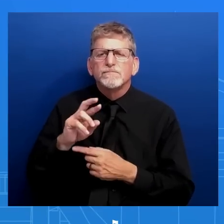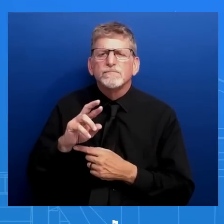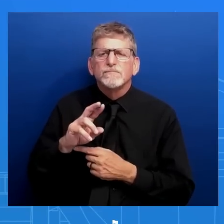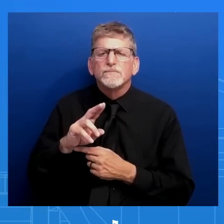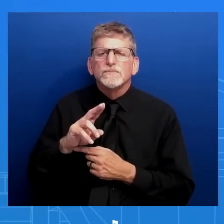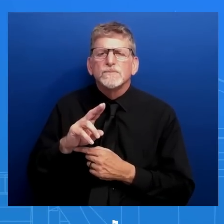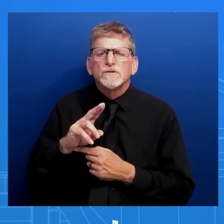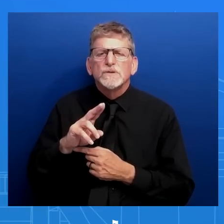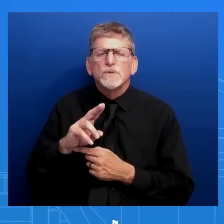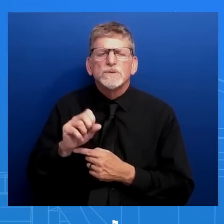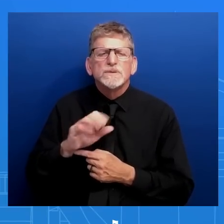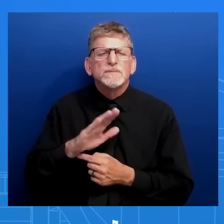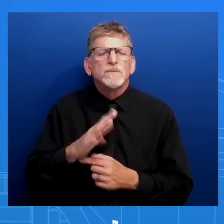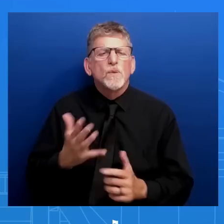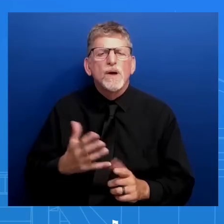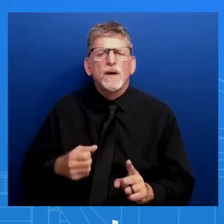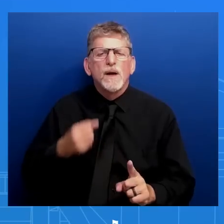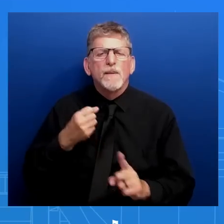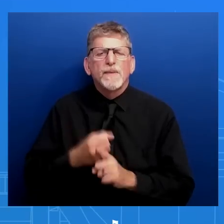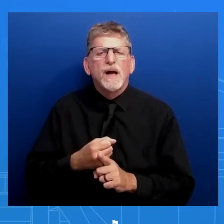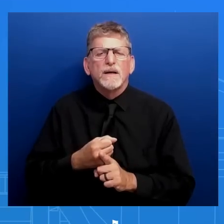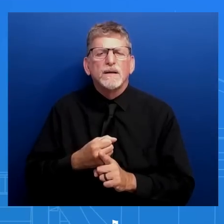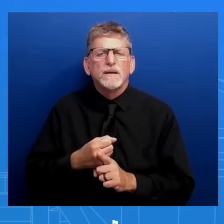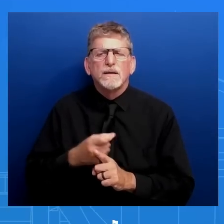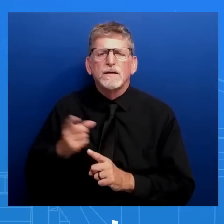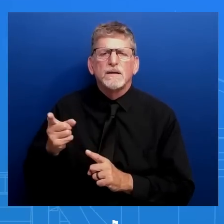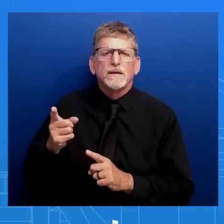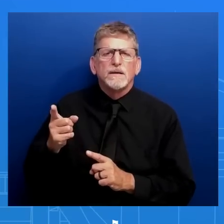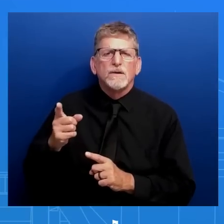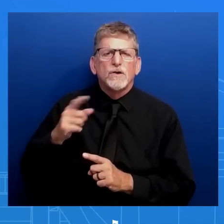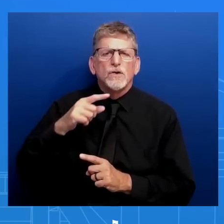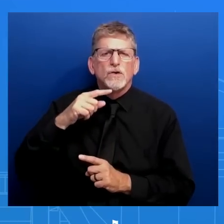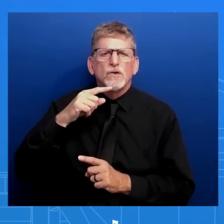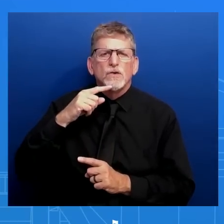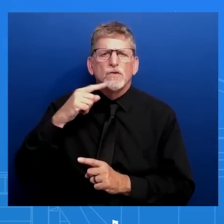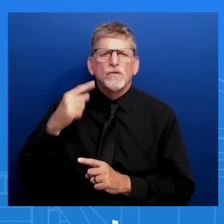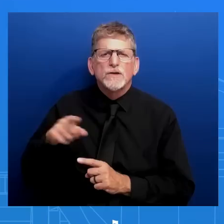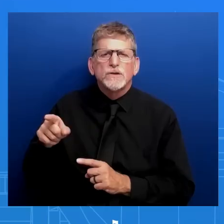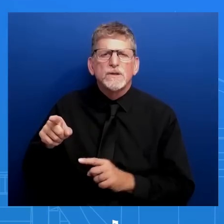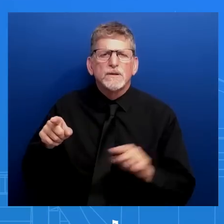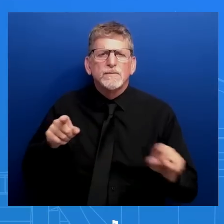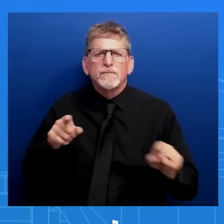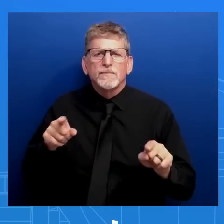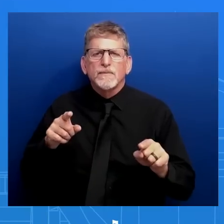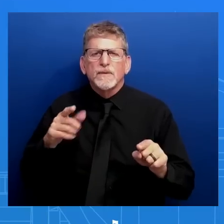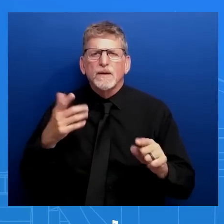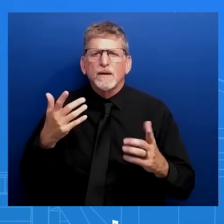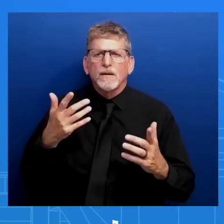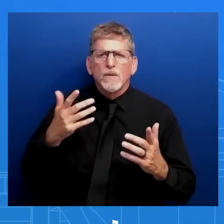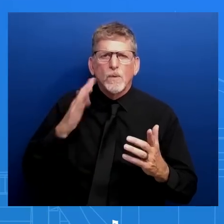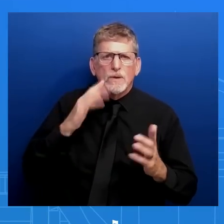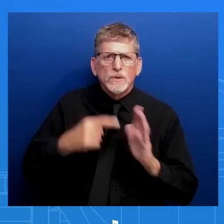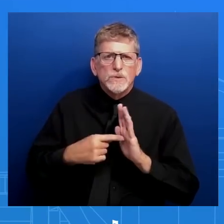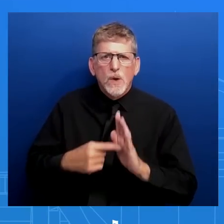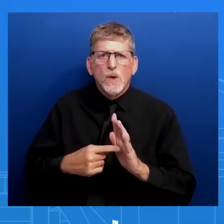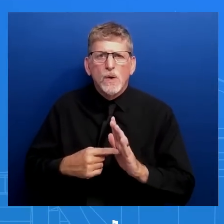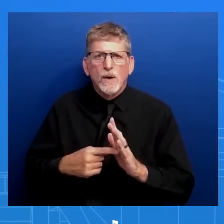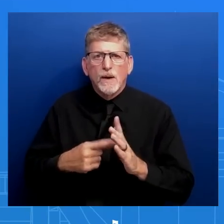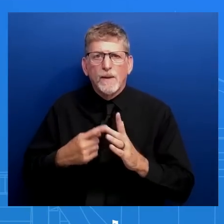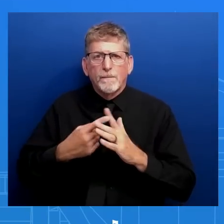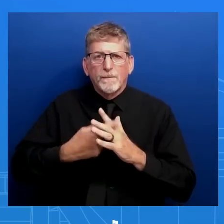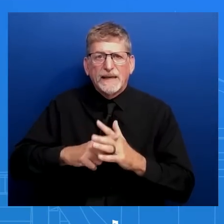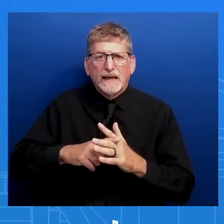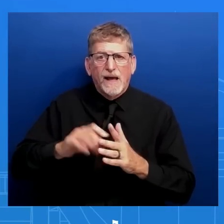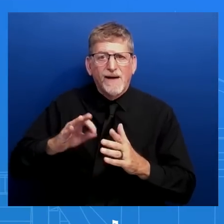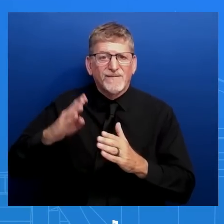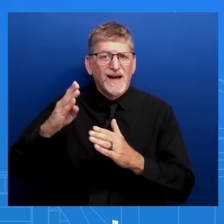war in Ukraine and whether it signals the beginning of the end for the war? Again, I think it's not to sound like a broken record, but